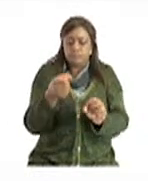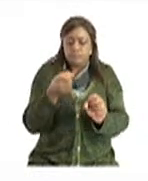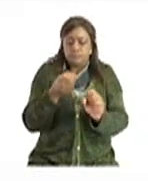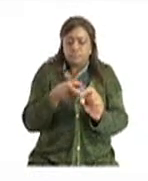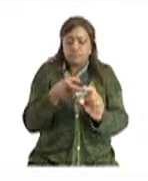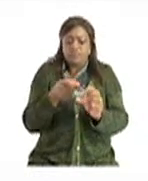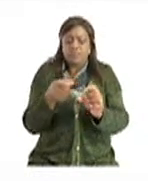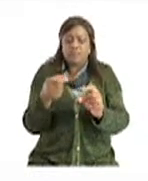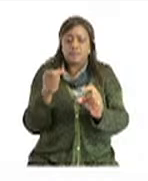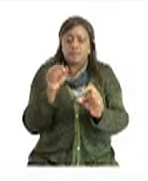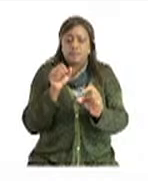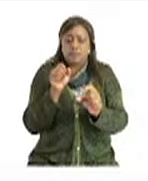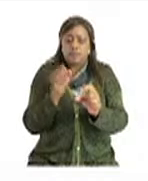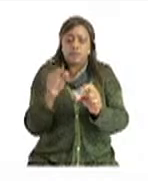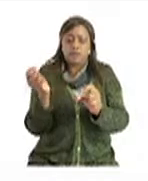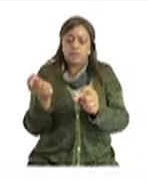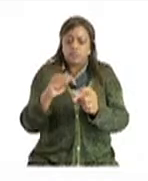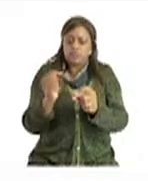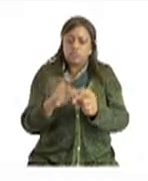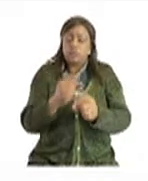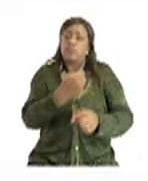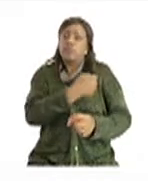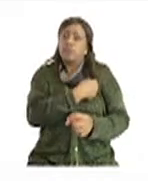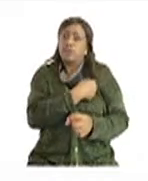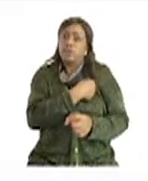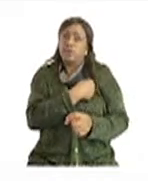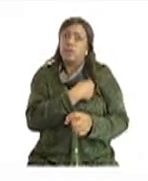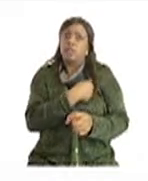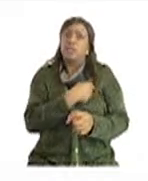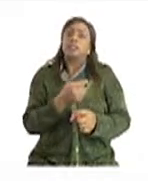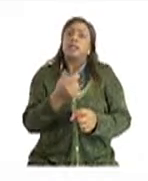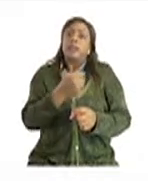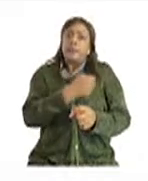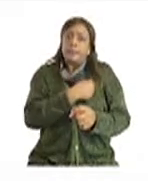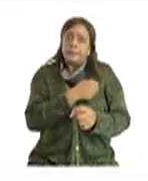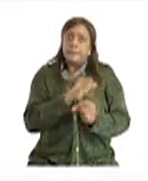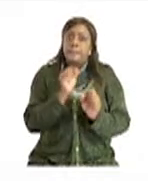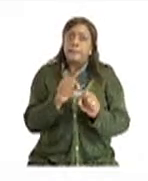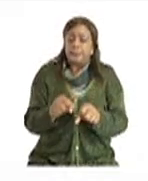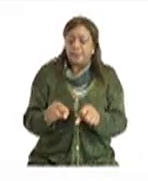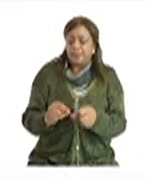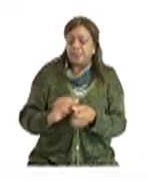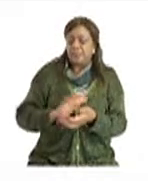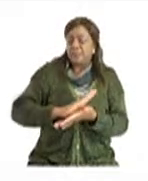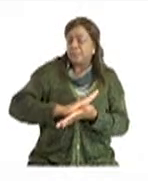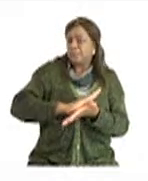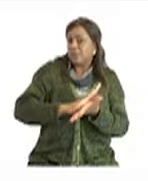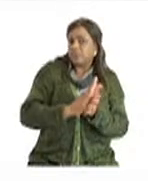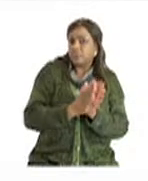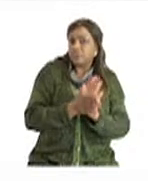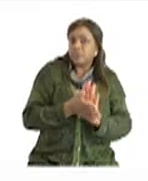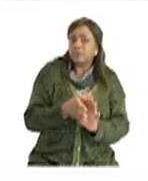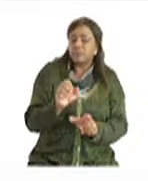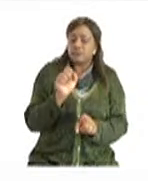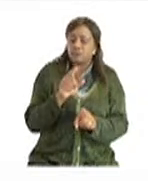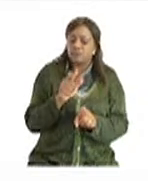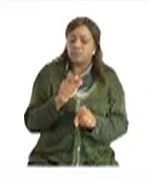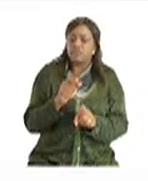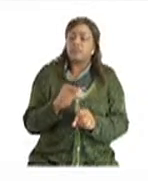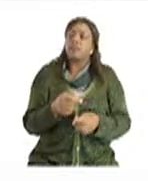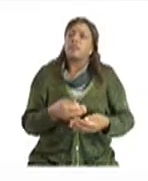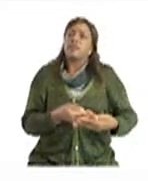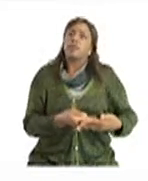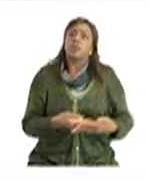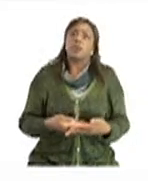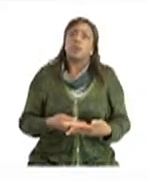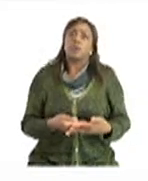the female's reproductive system, the female has another responsibility, which is to develop